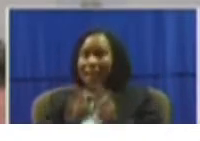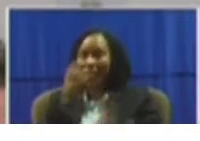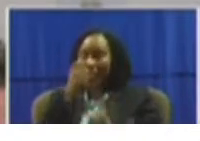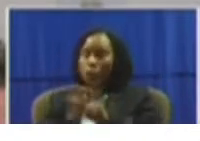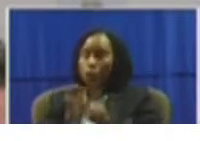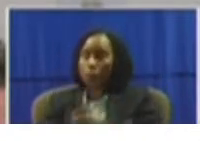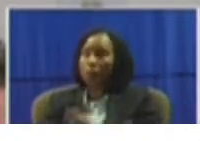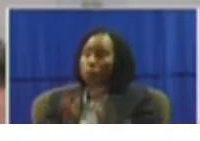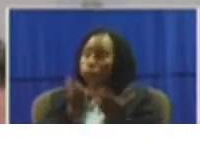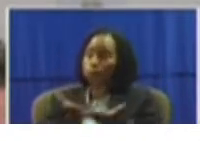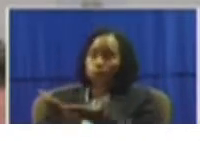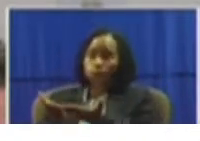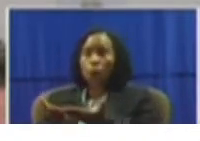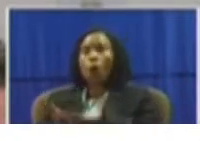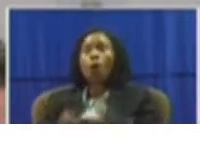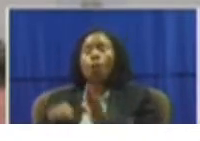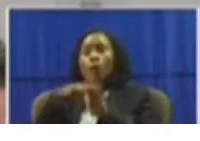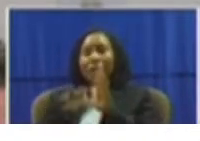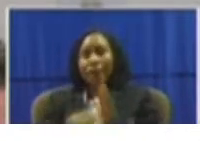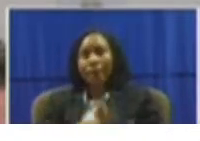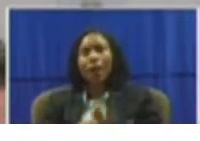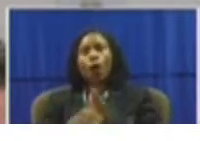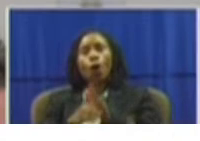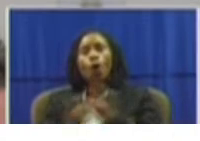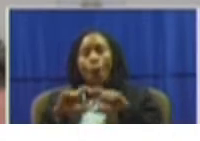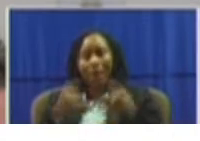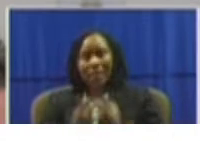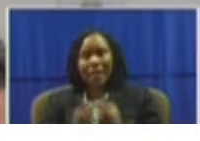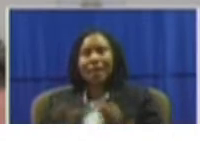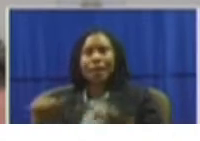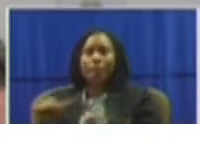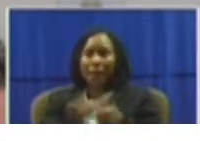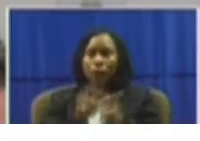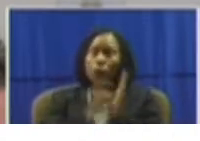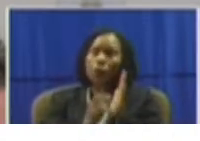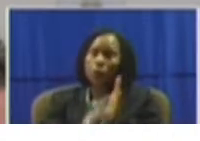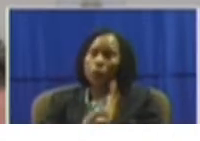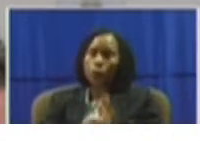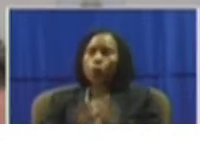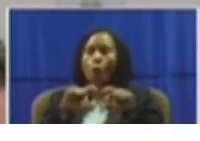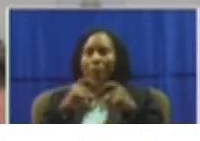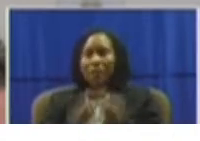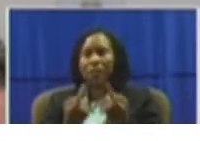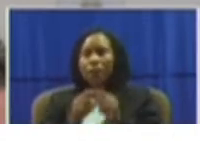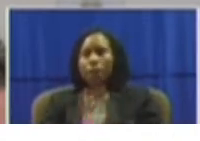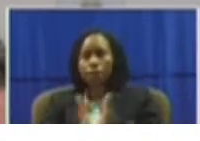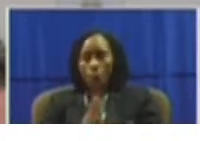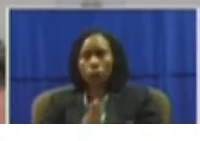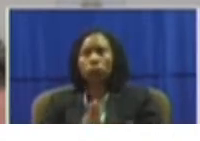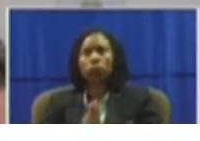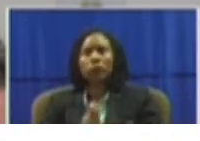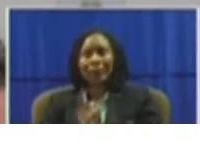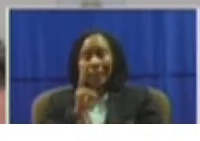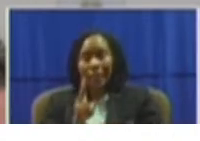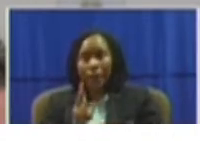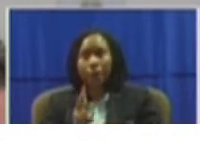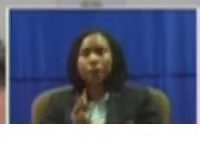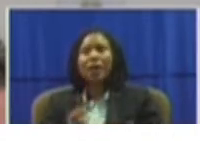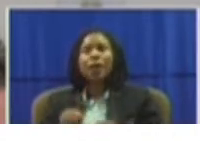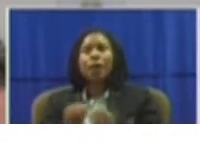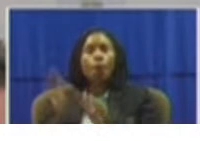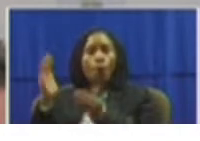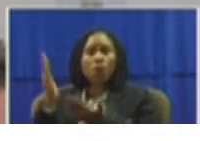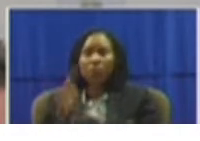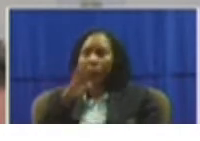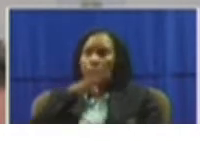sub judice should again be referred to the Rules Committee for consideration. But we appreciate, because there's no motion before the House, that the